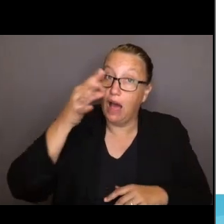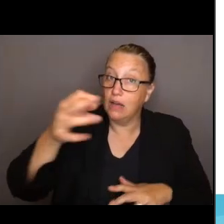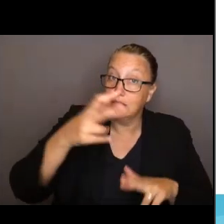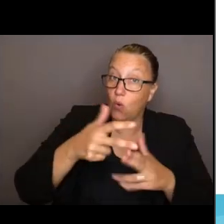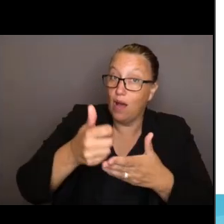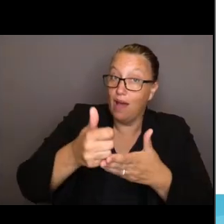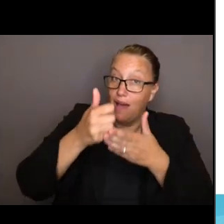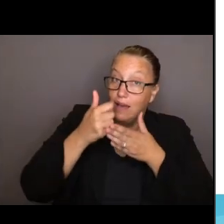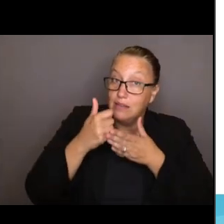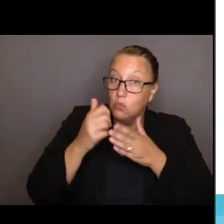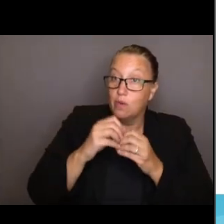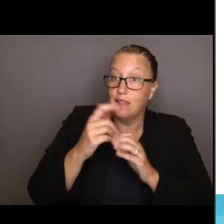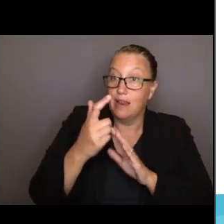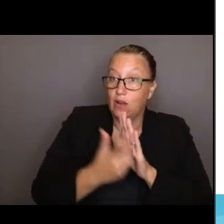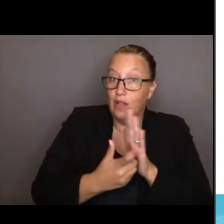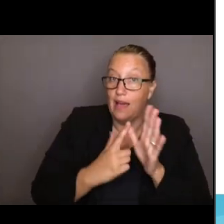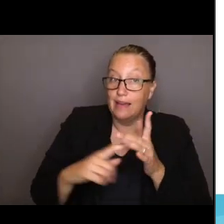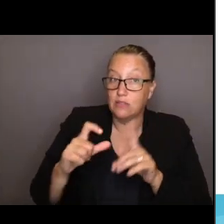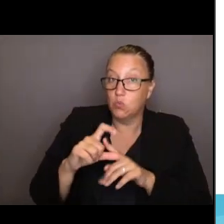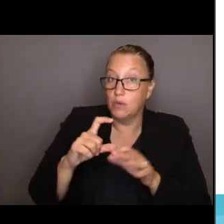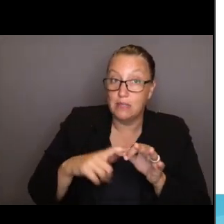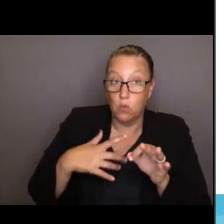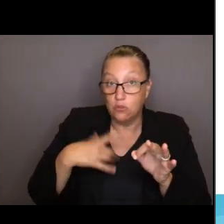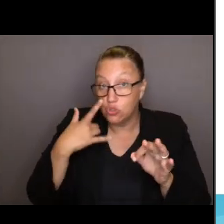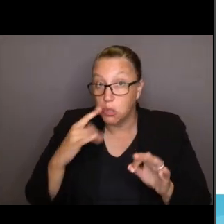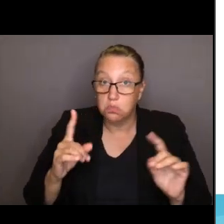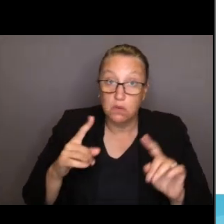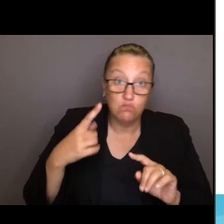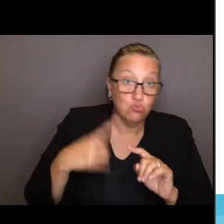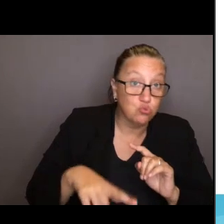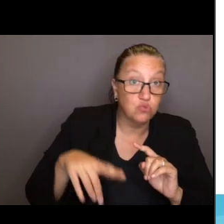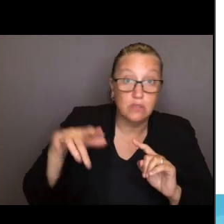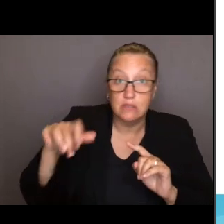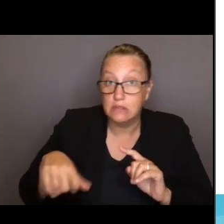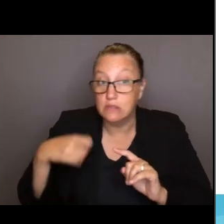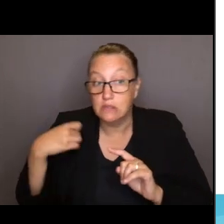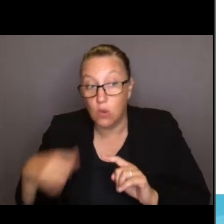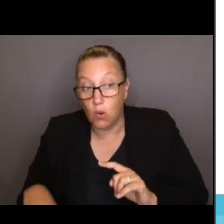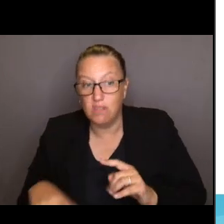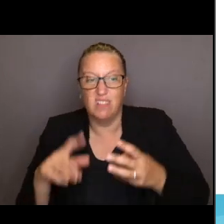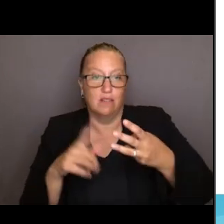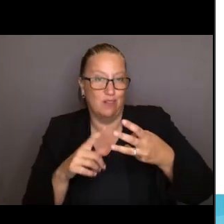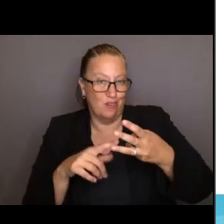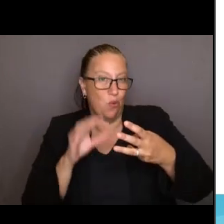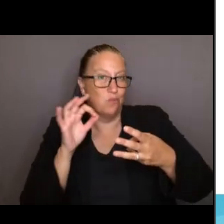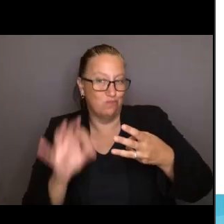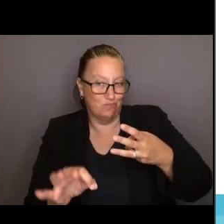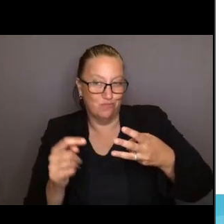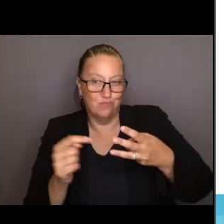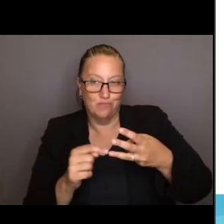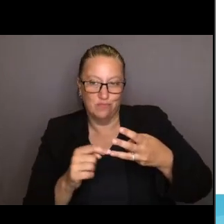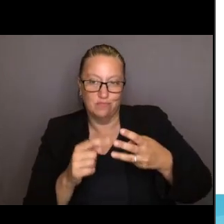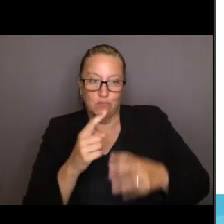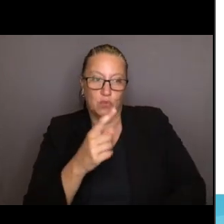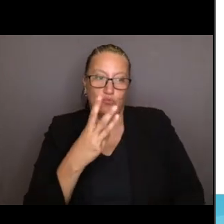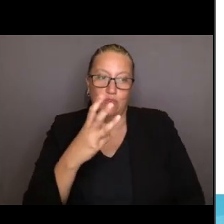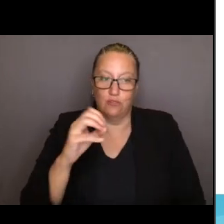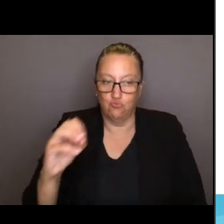Legal Aid Queensland and is wanting to check the status of that or have any further questions. So that's the 1300